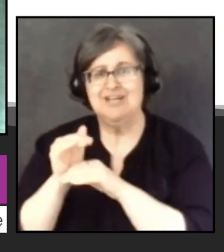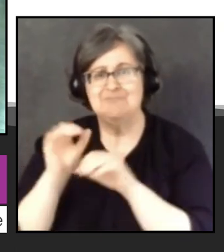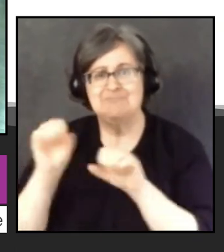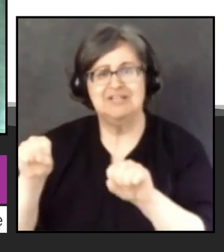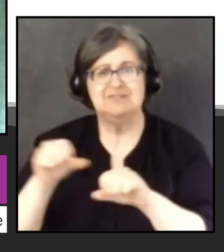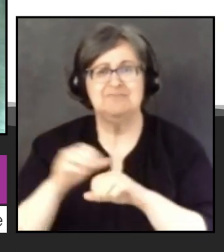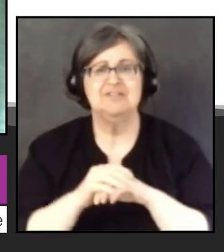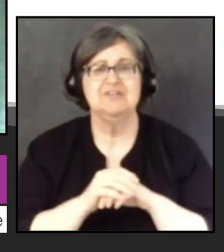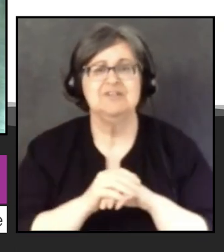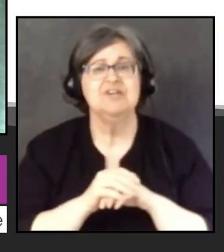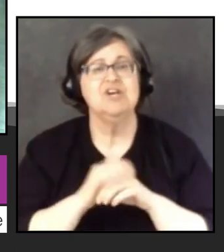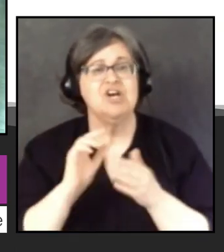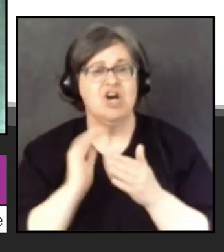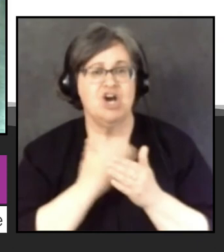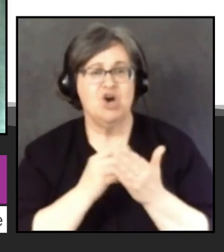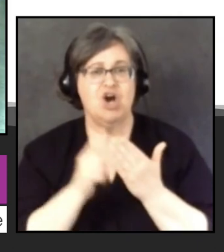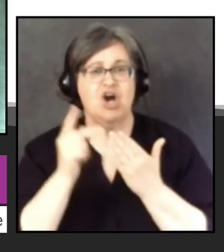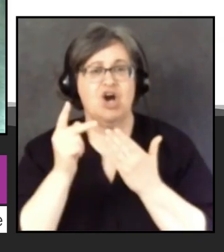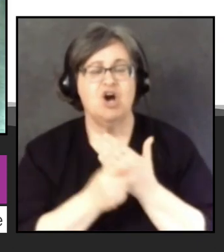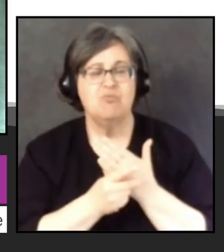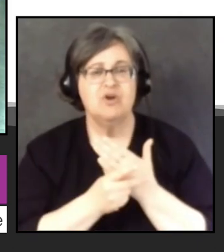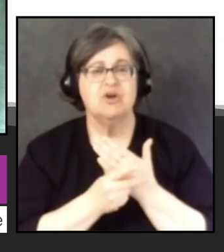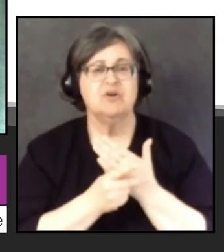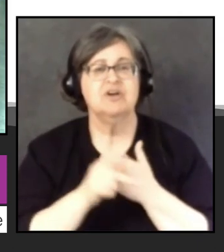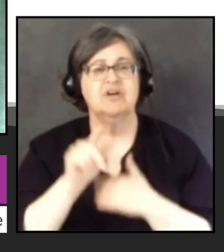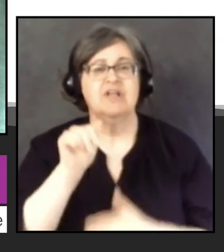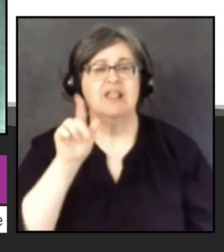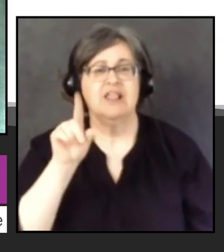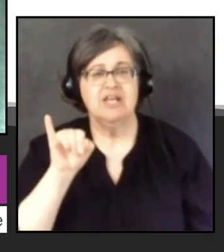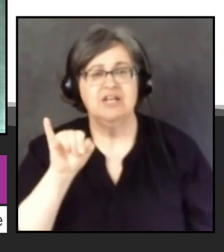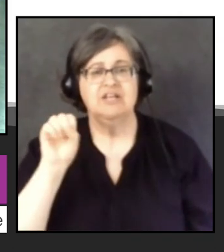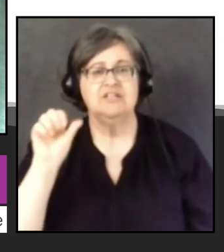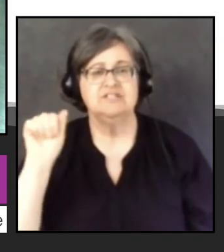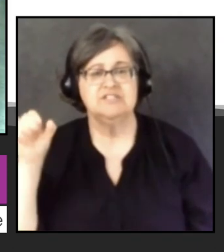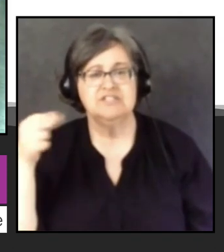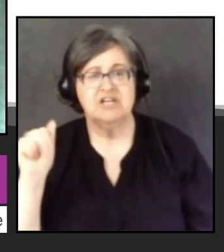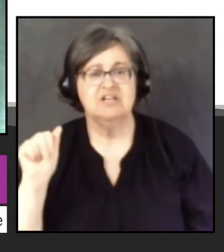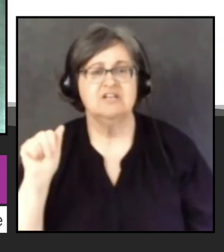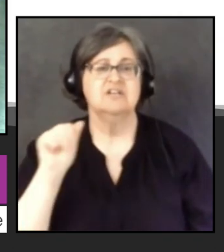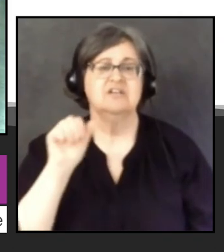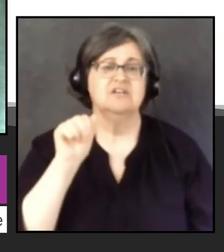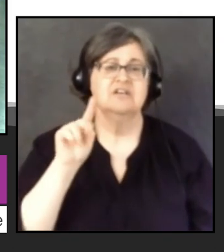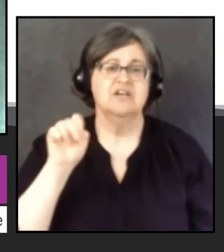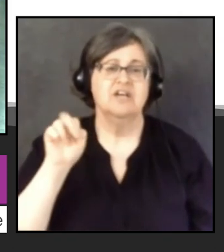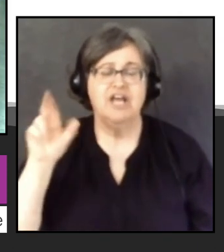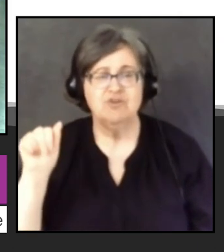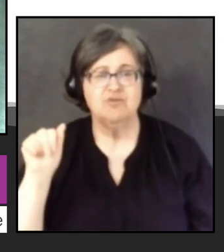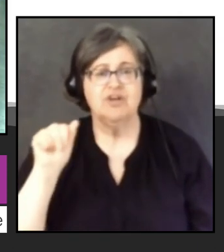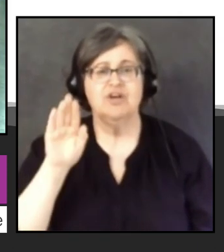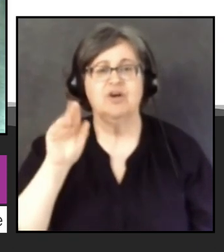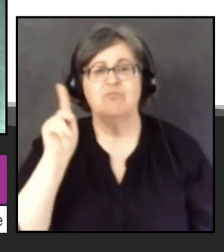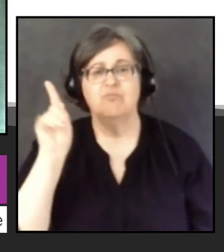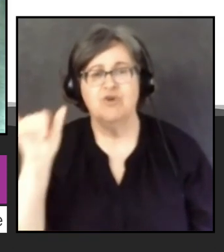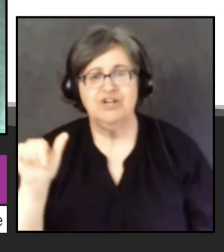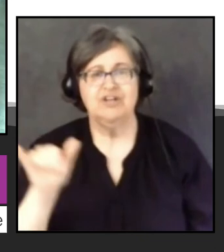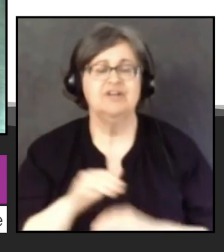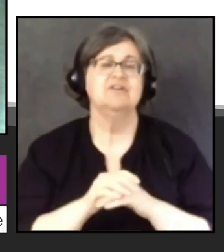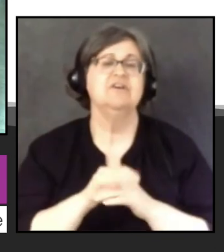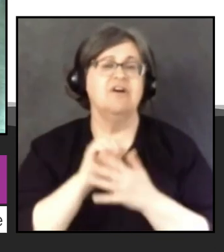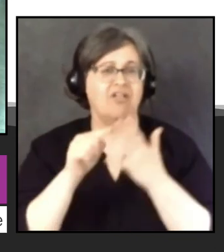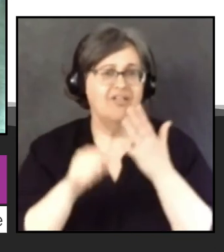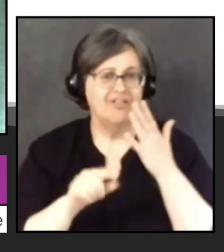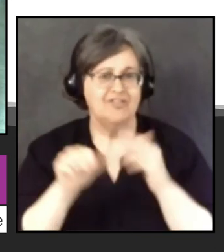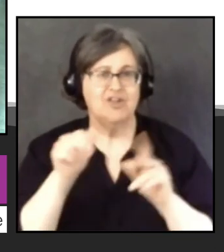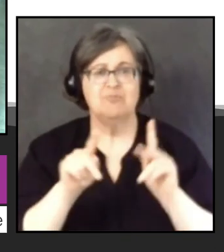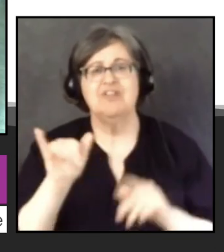possible. Our programs team, Lady Sasha, Tiara, Ciavel, Andrea, and Brittany. And of course, like Kimmy said